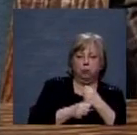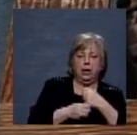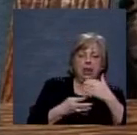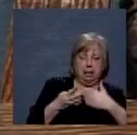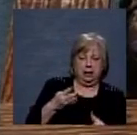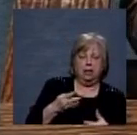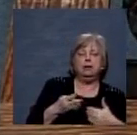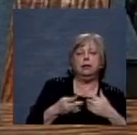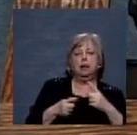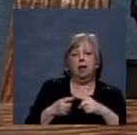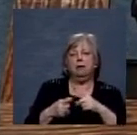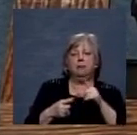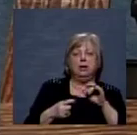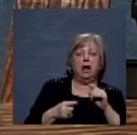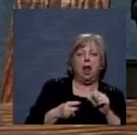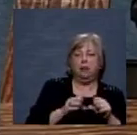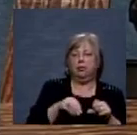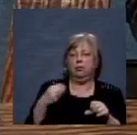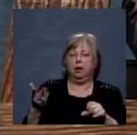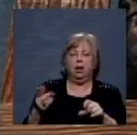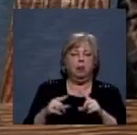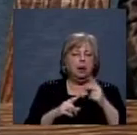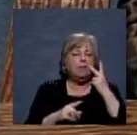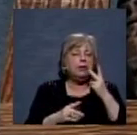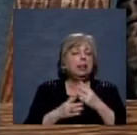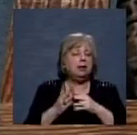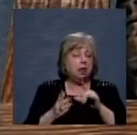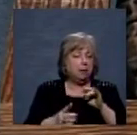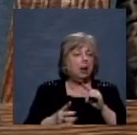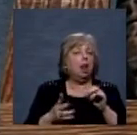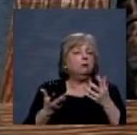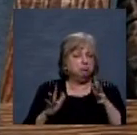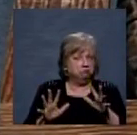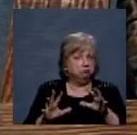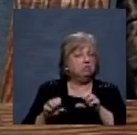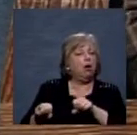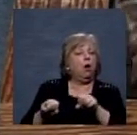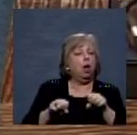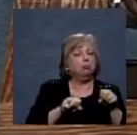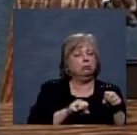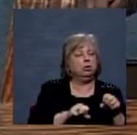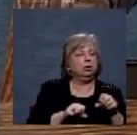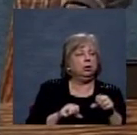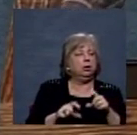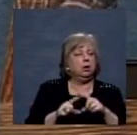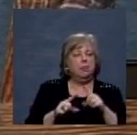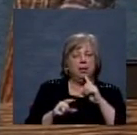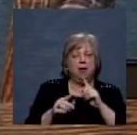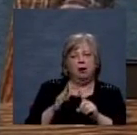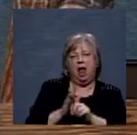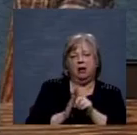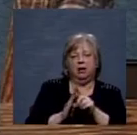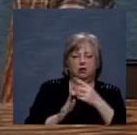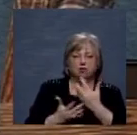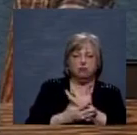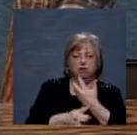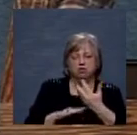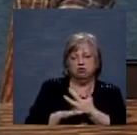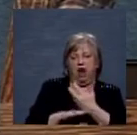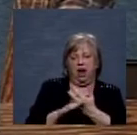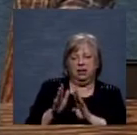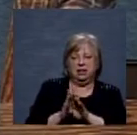through the neighborhood, and I've seen that some lots have been cut. The lots are exceeding 10 inches, 15 inches, and